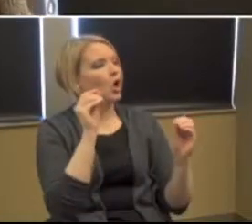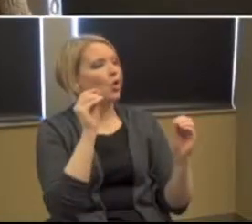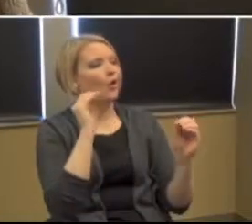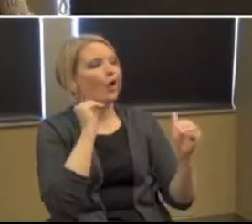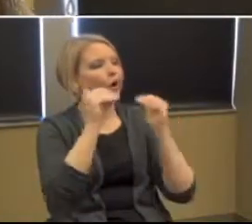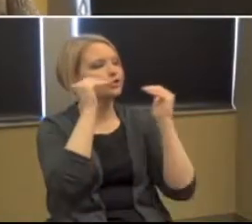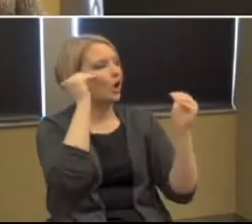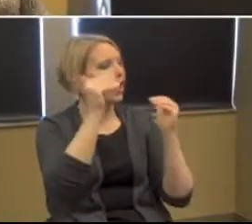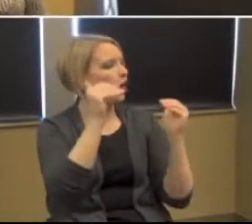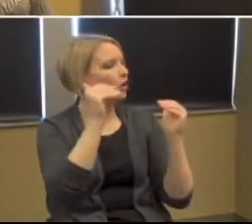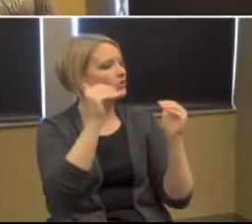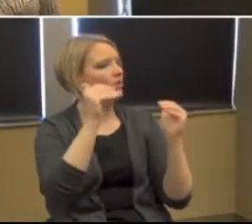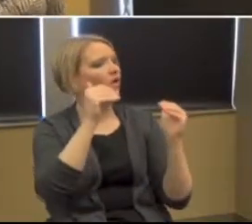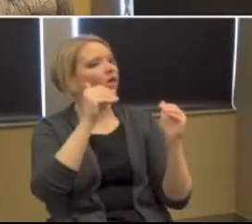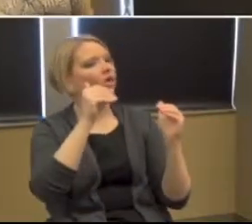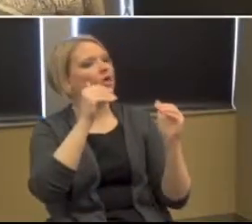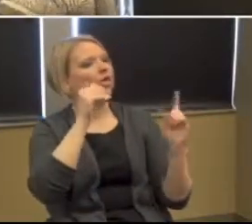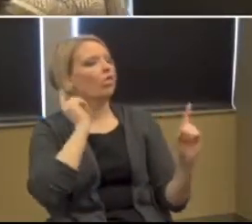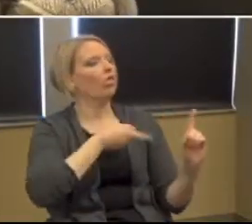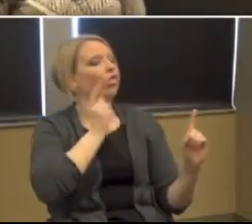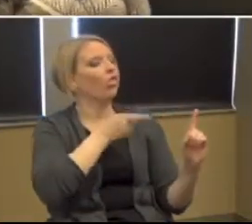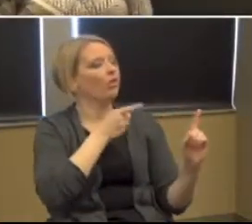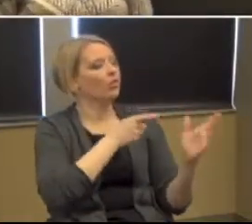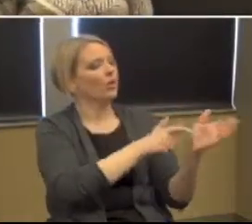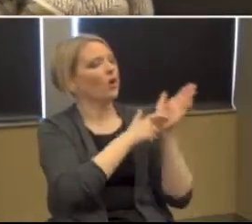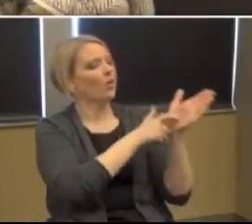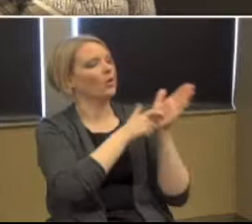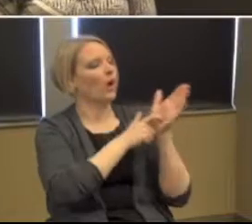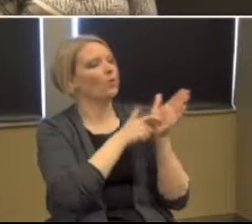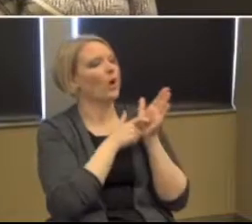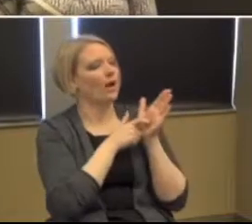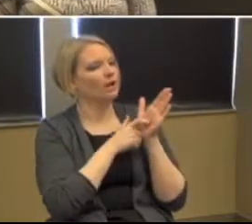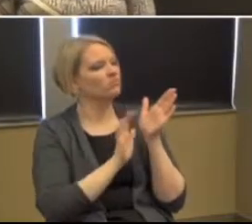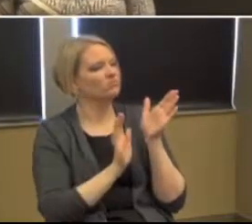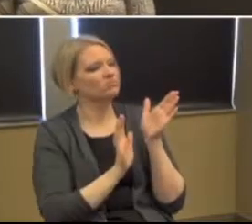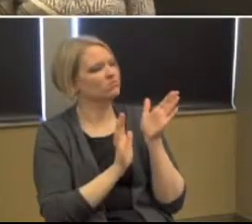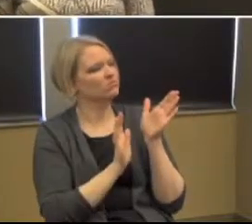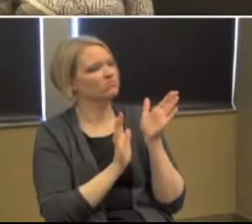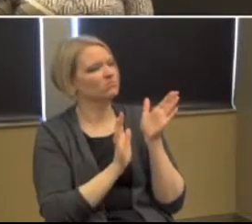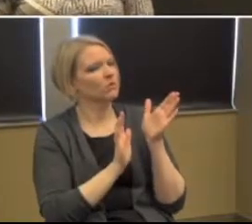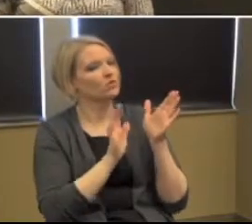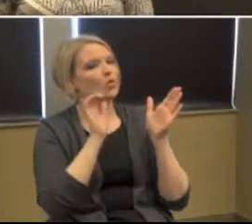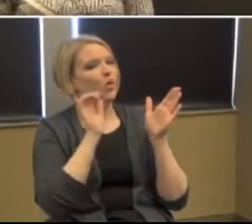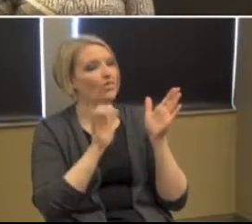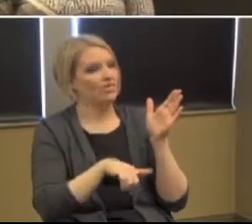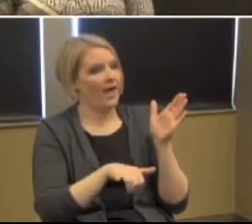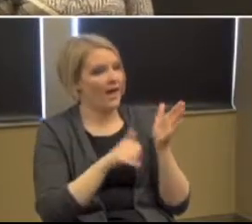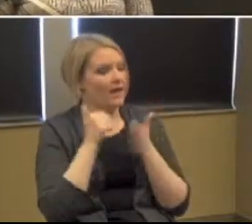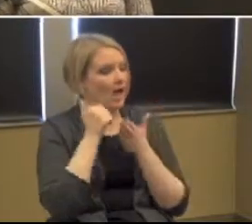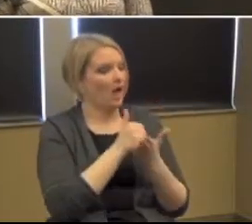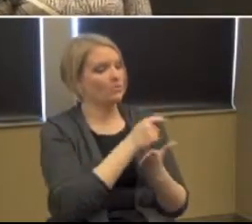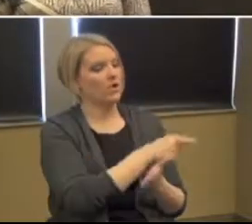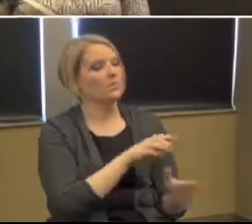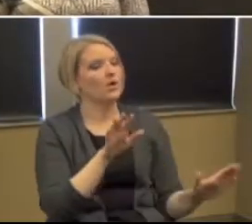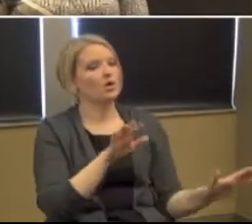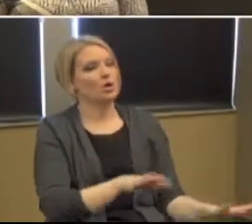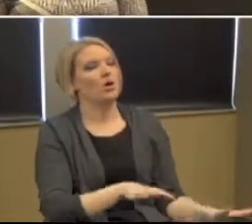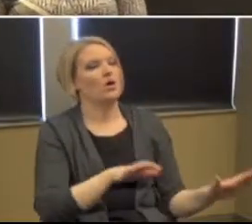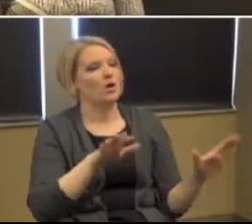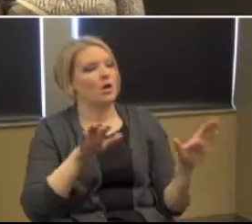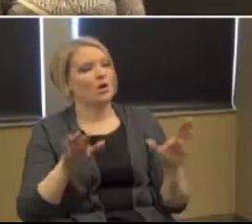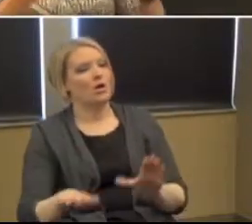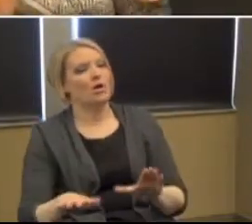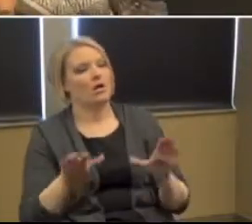constantly placing demands on your students. So it can actually be a very calming time